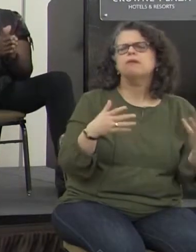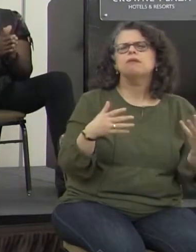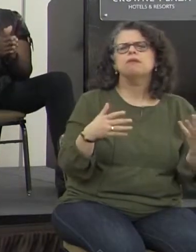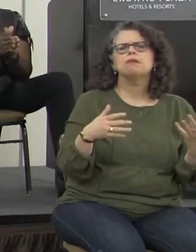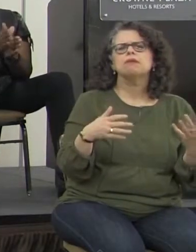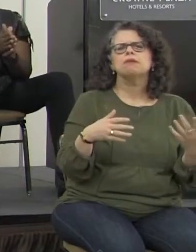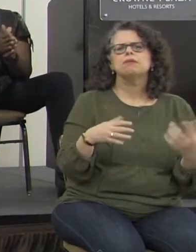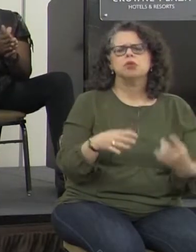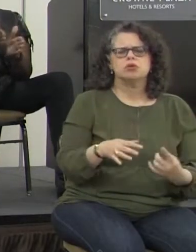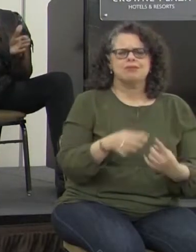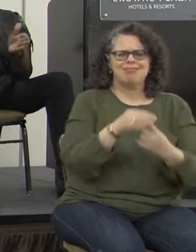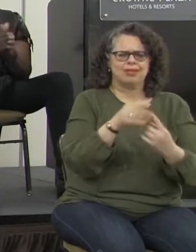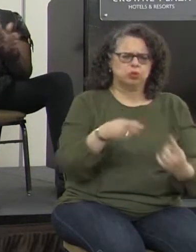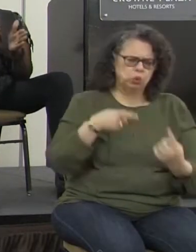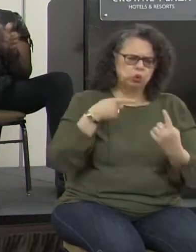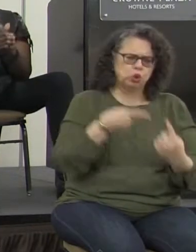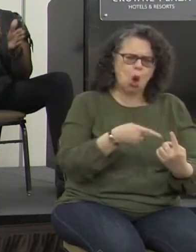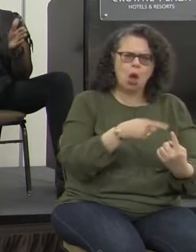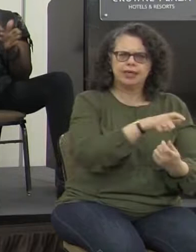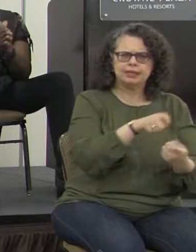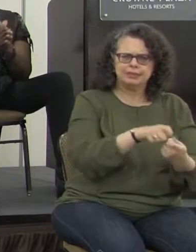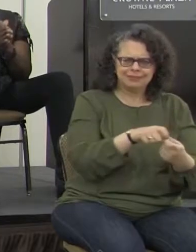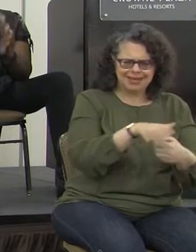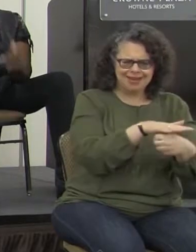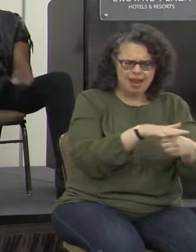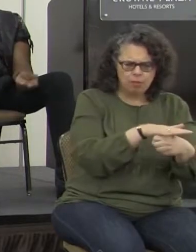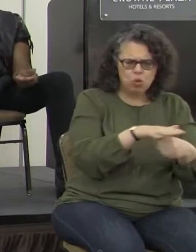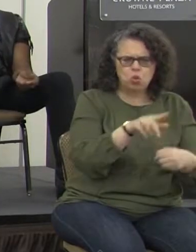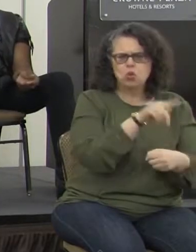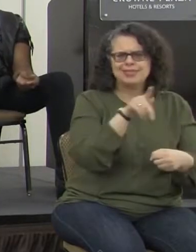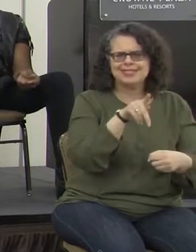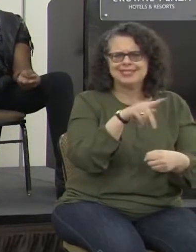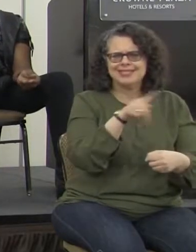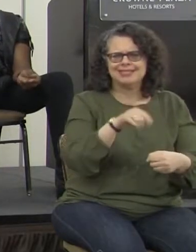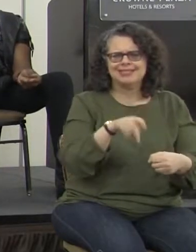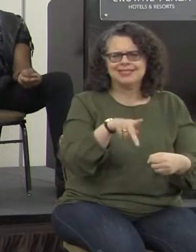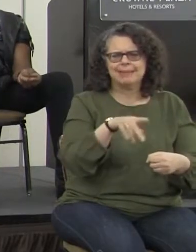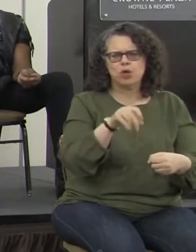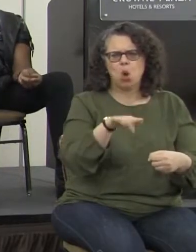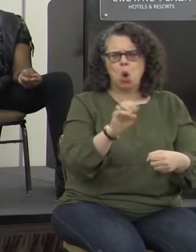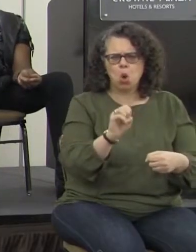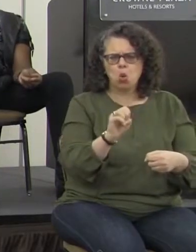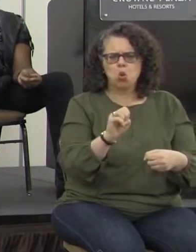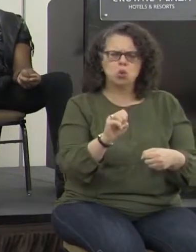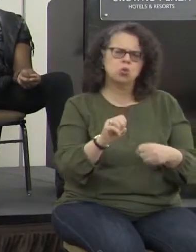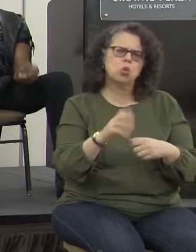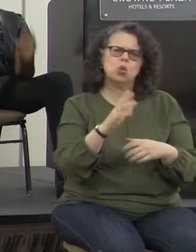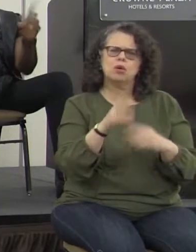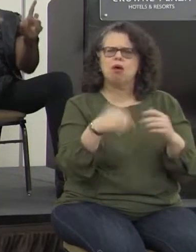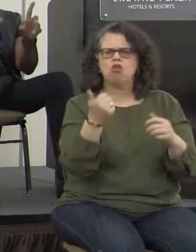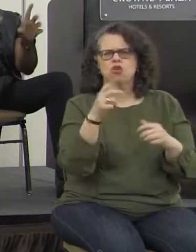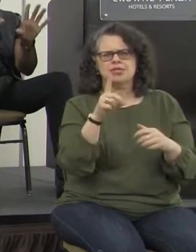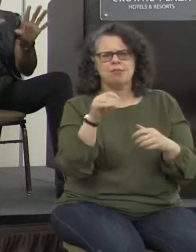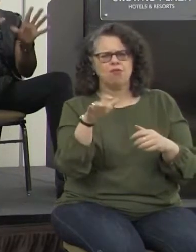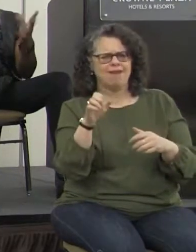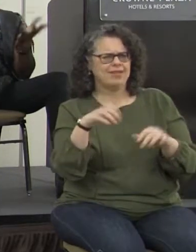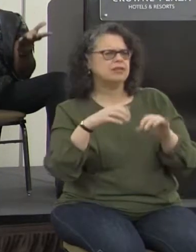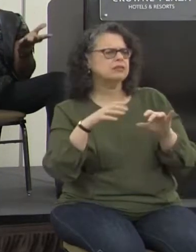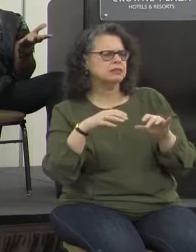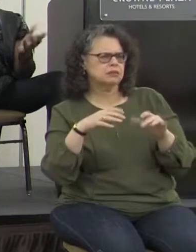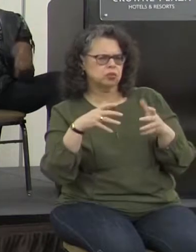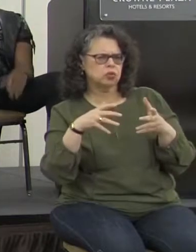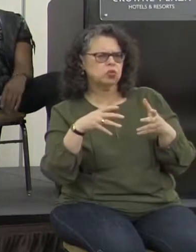you're targeting a specific neighborhood, zip code, or you're using those kinds of demographics to send out your marketing. But that let